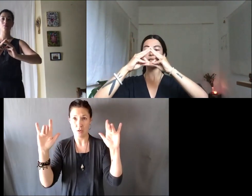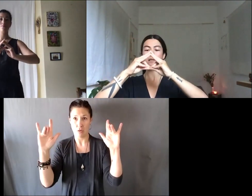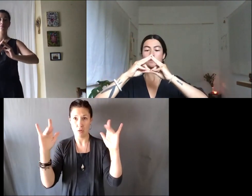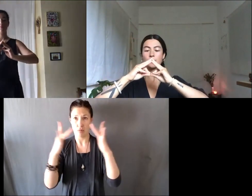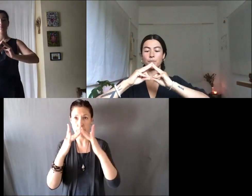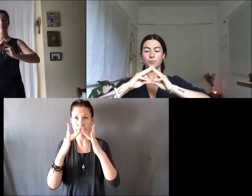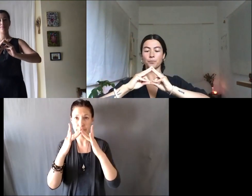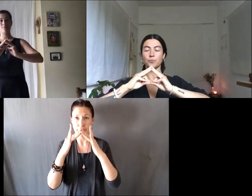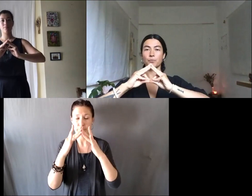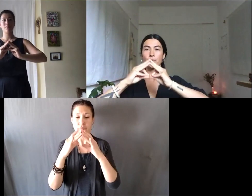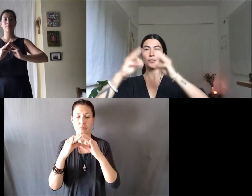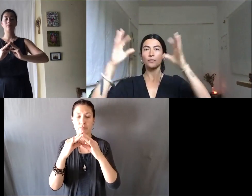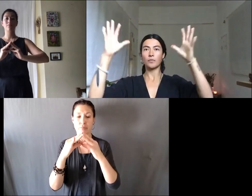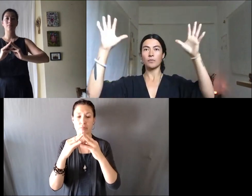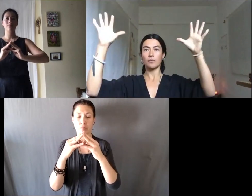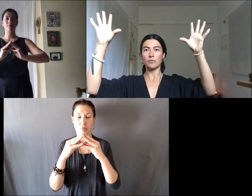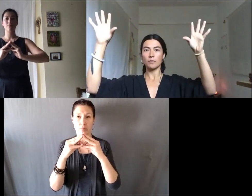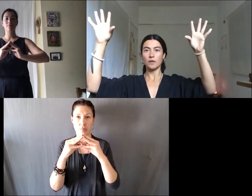heart.